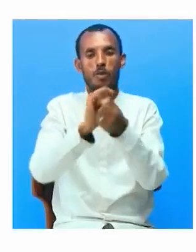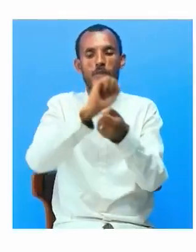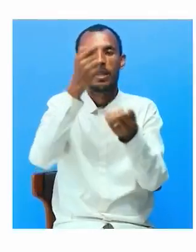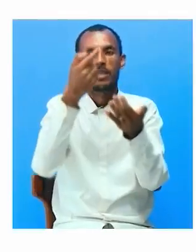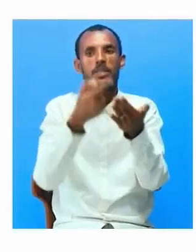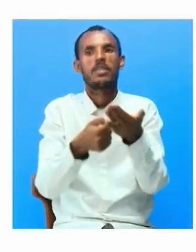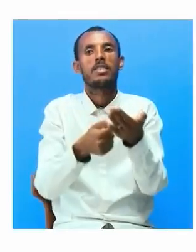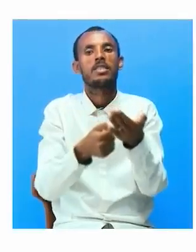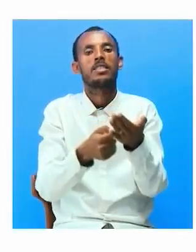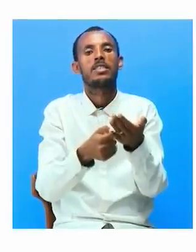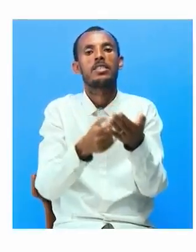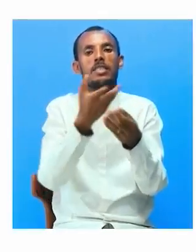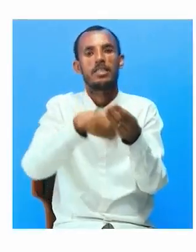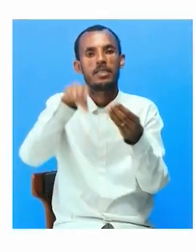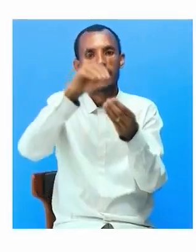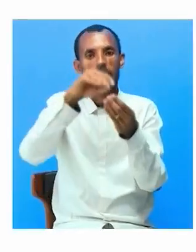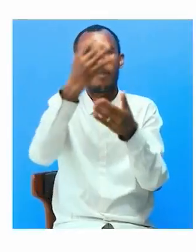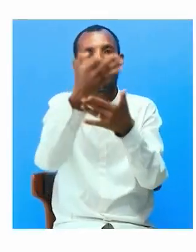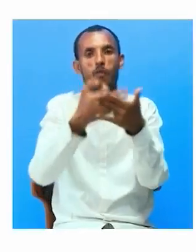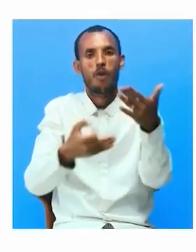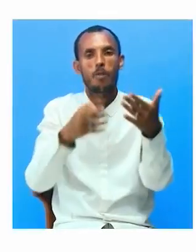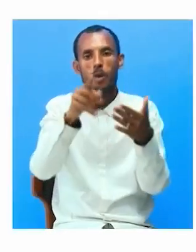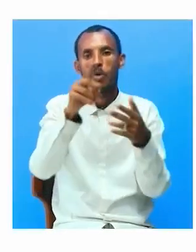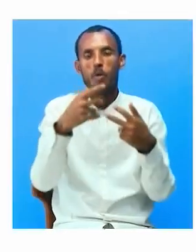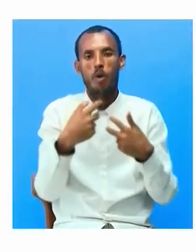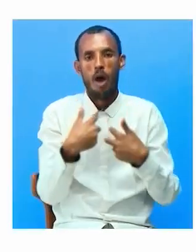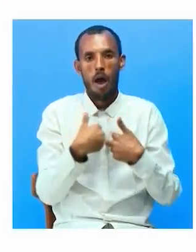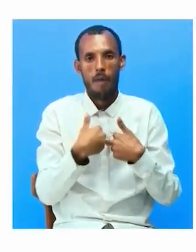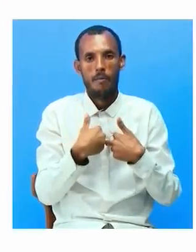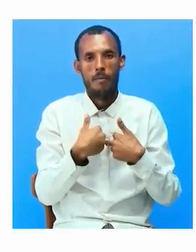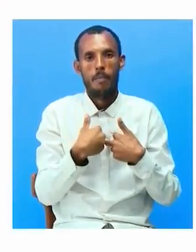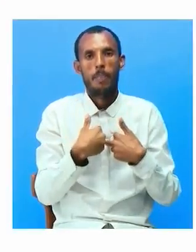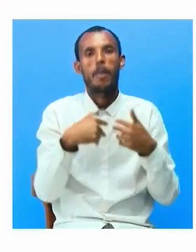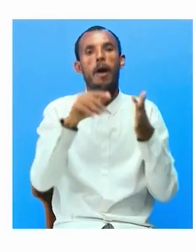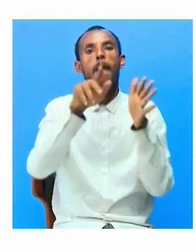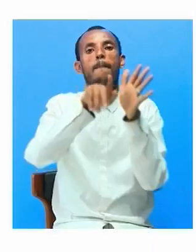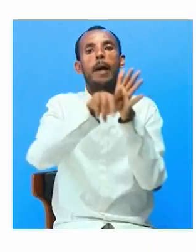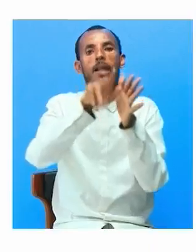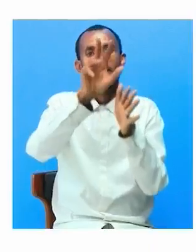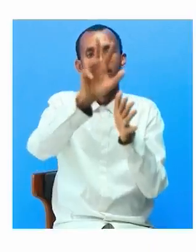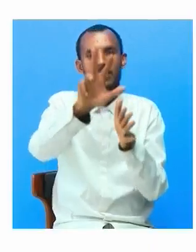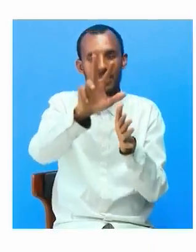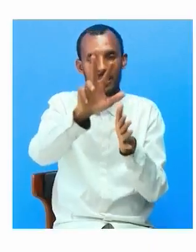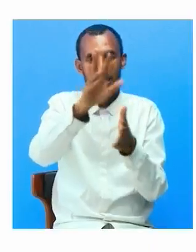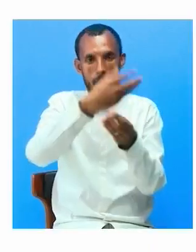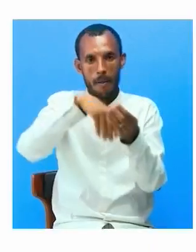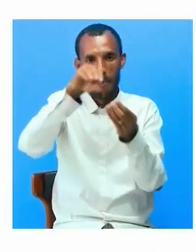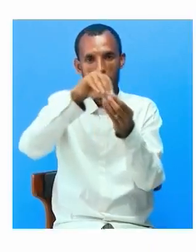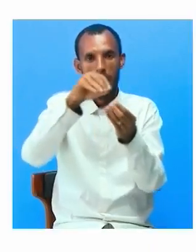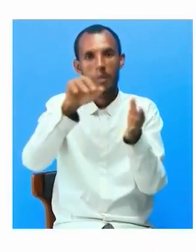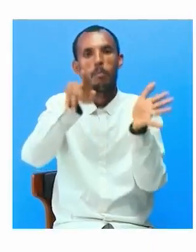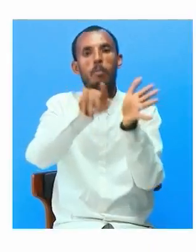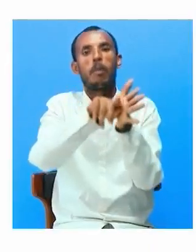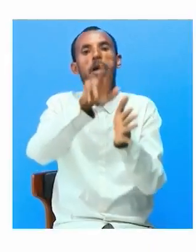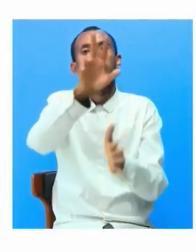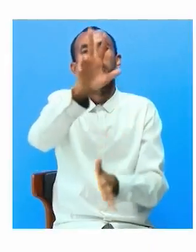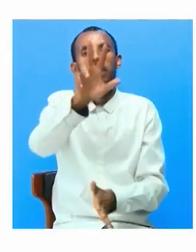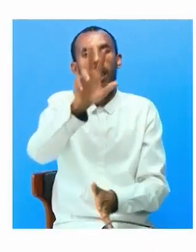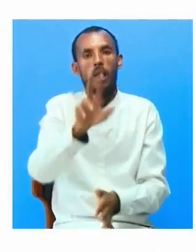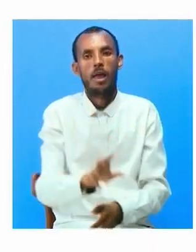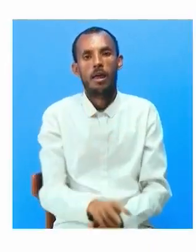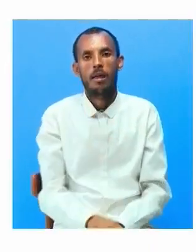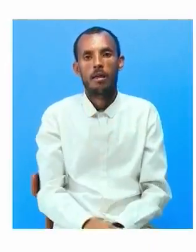in product in sum form, you have minus 3 plus minus 3.